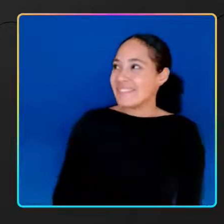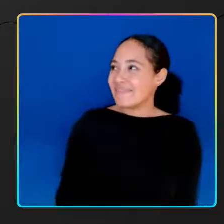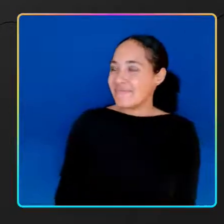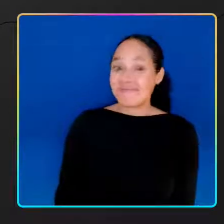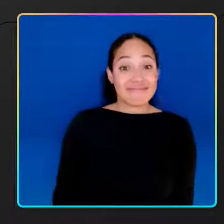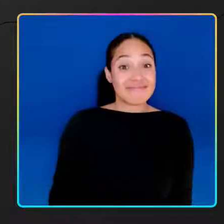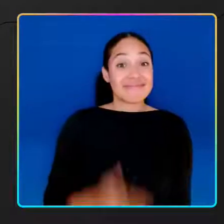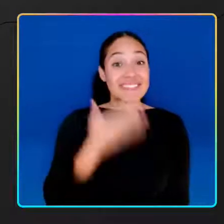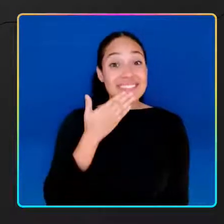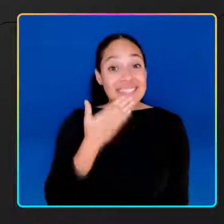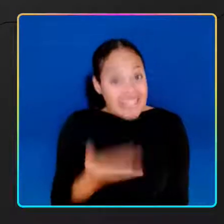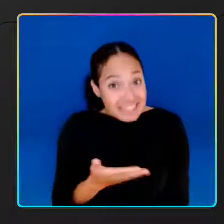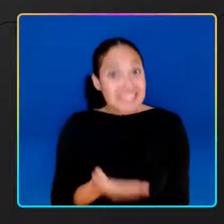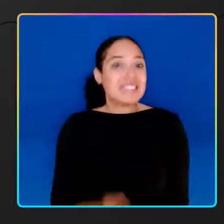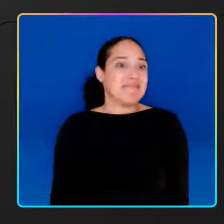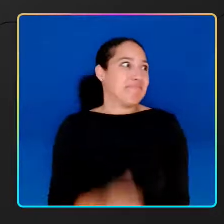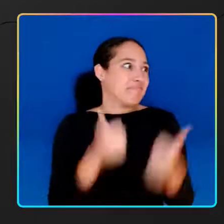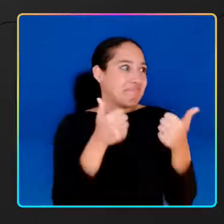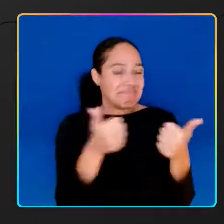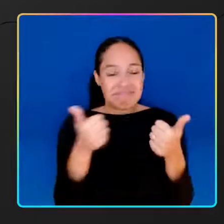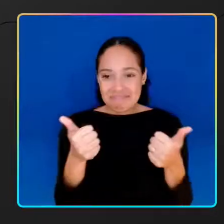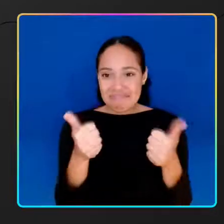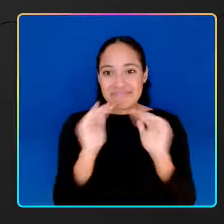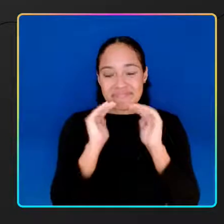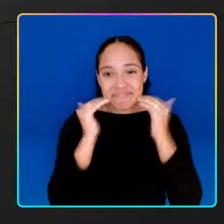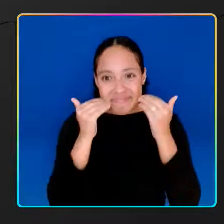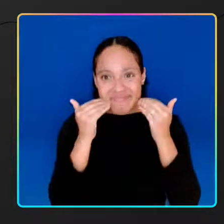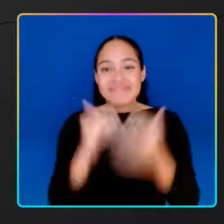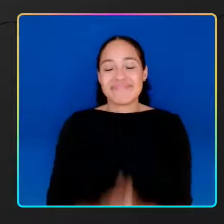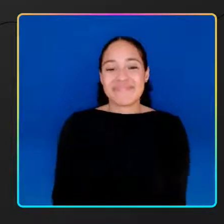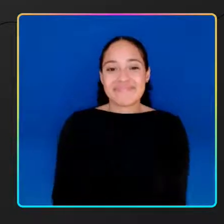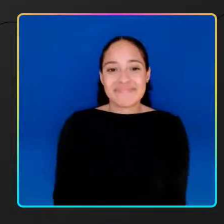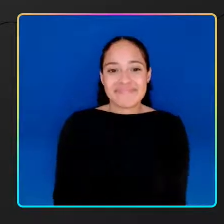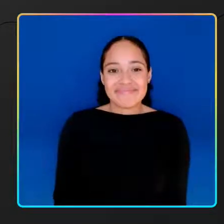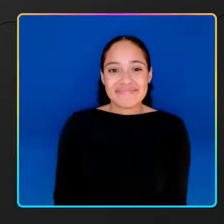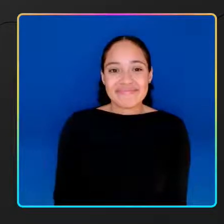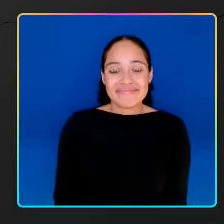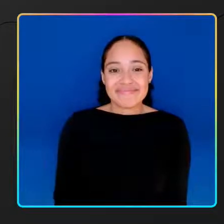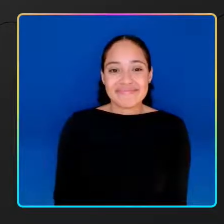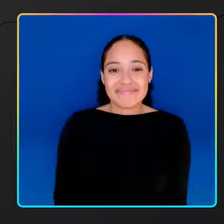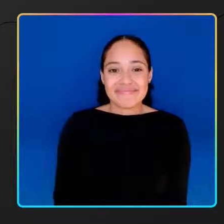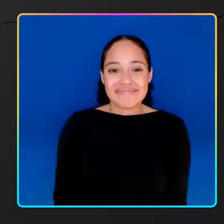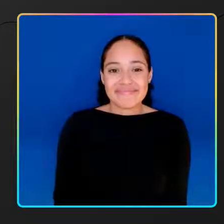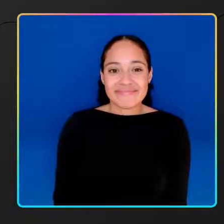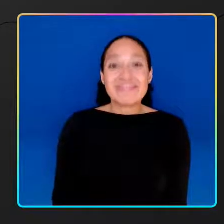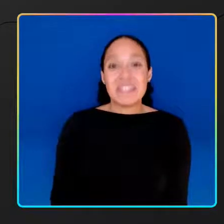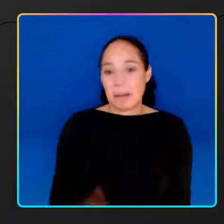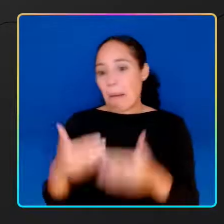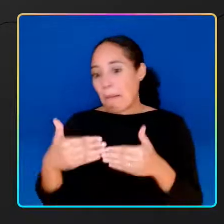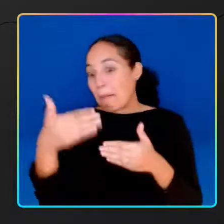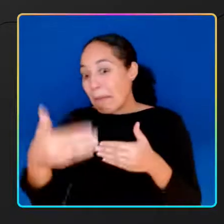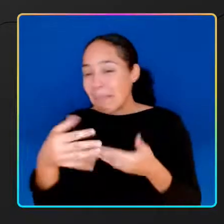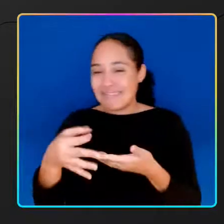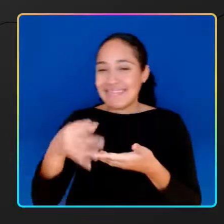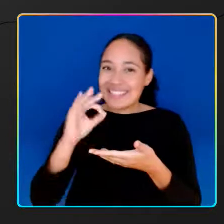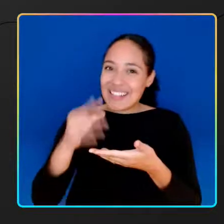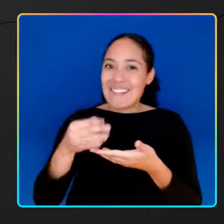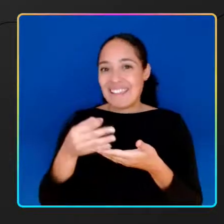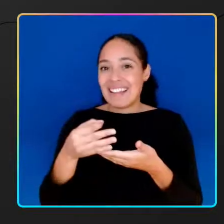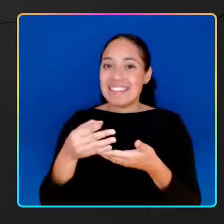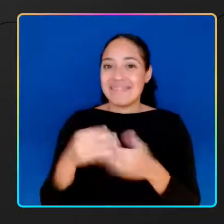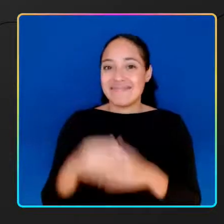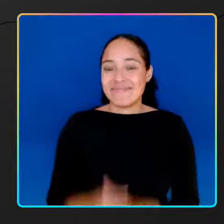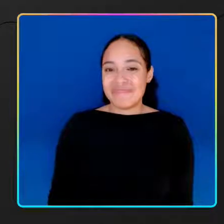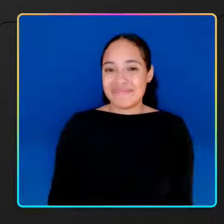great talk to you both, and thanks so much for having me. I really enjoyed it. So we'll join to the cafe in a couple of minutes, and